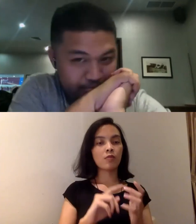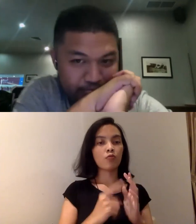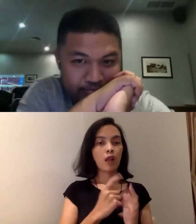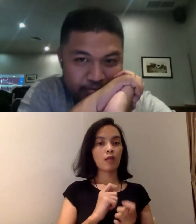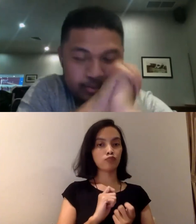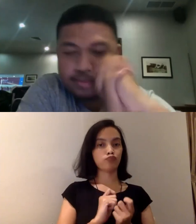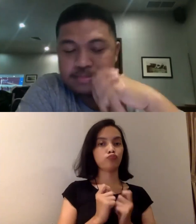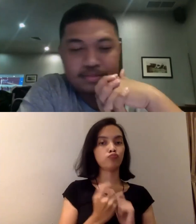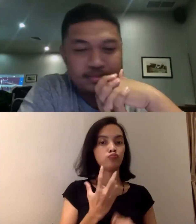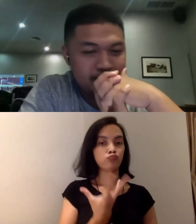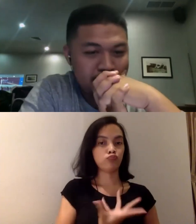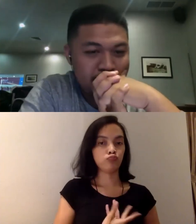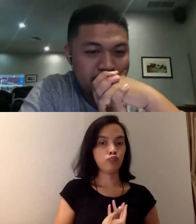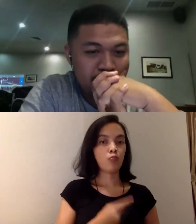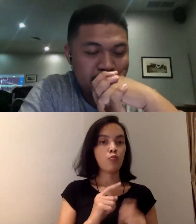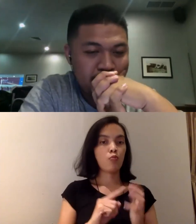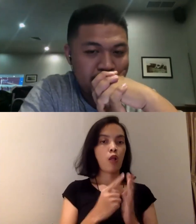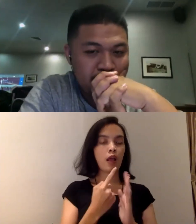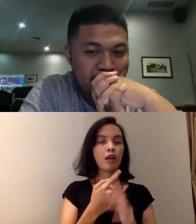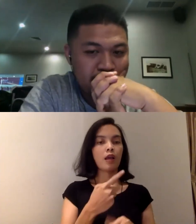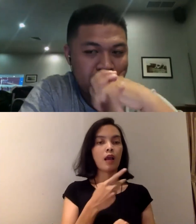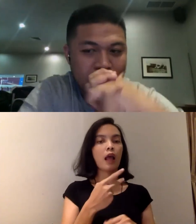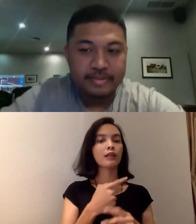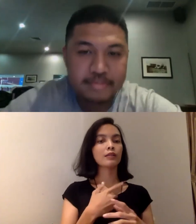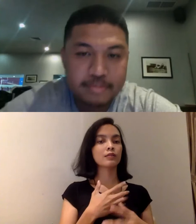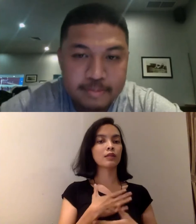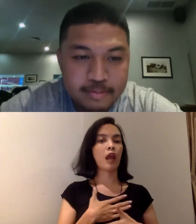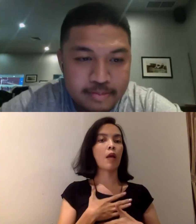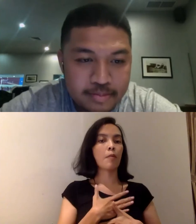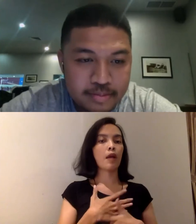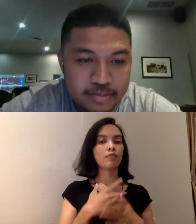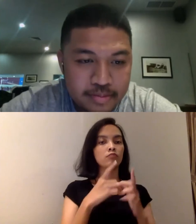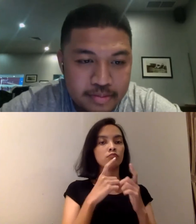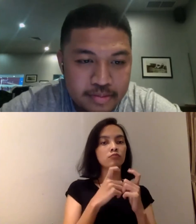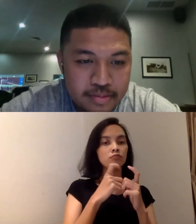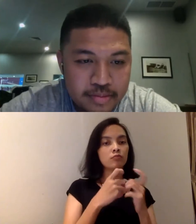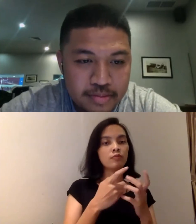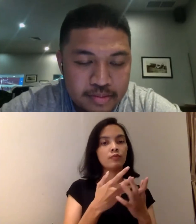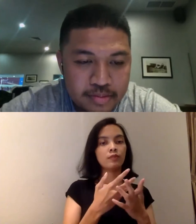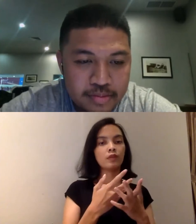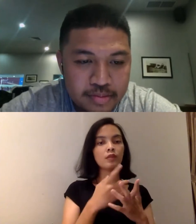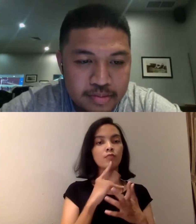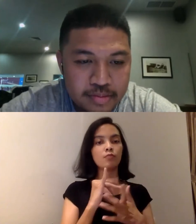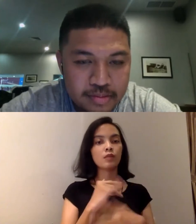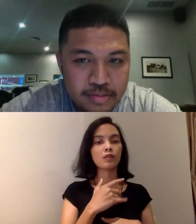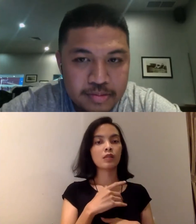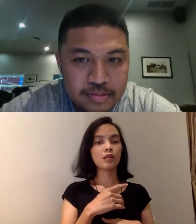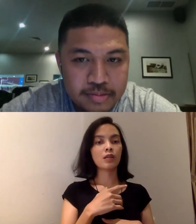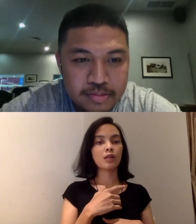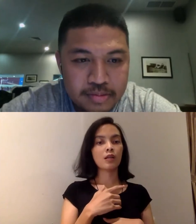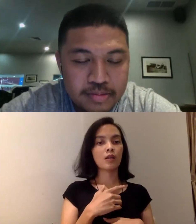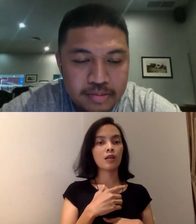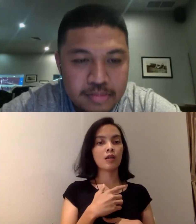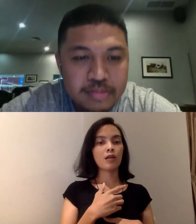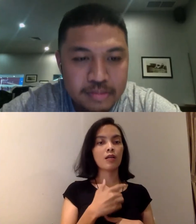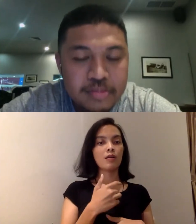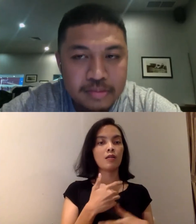more comfortable dating what happens to be cis heterosexual